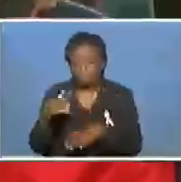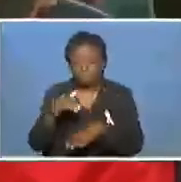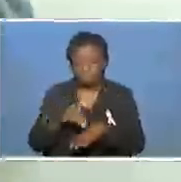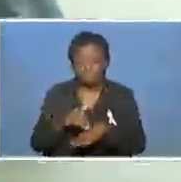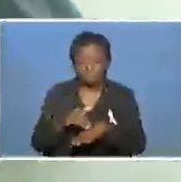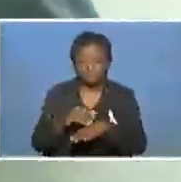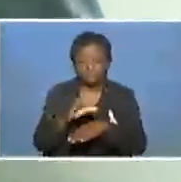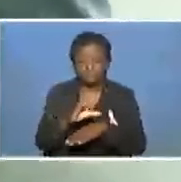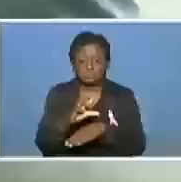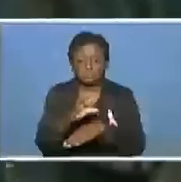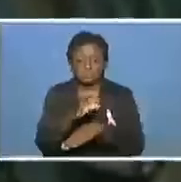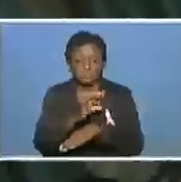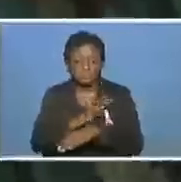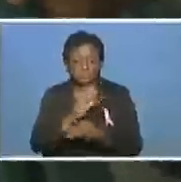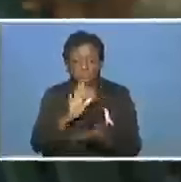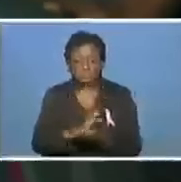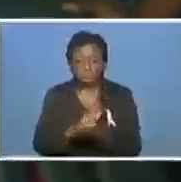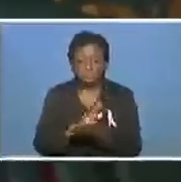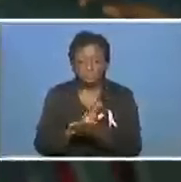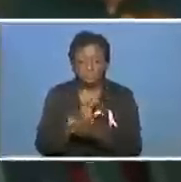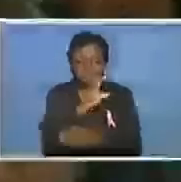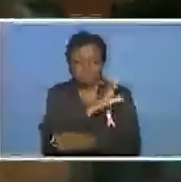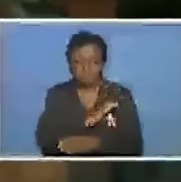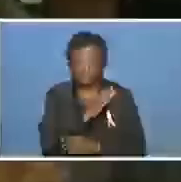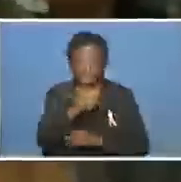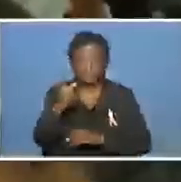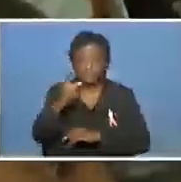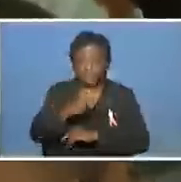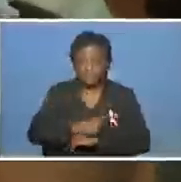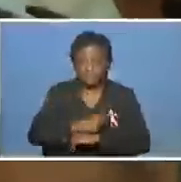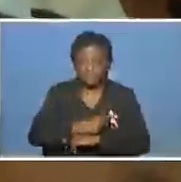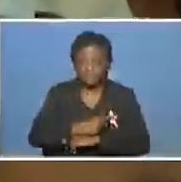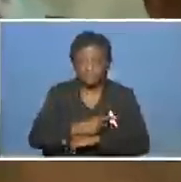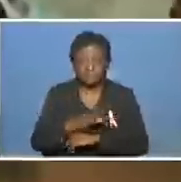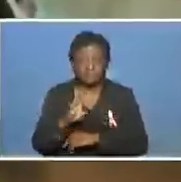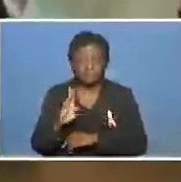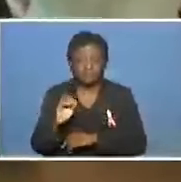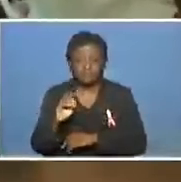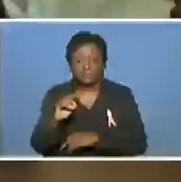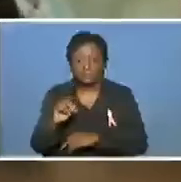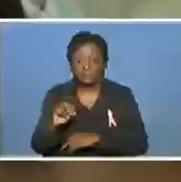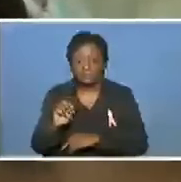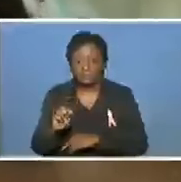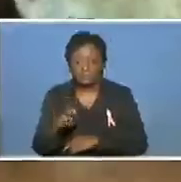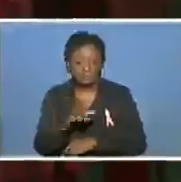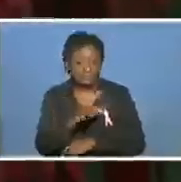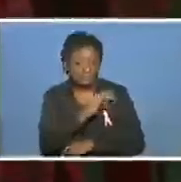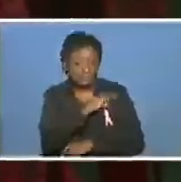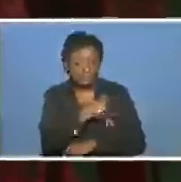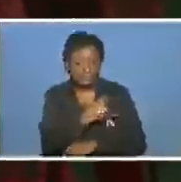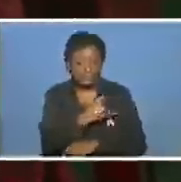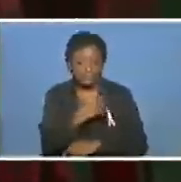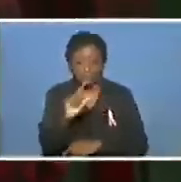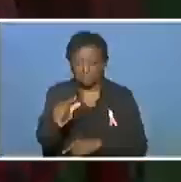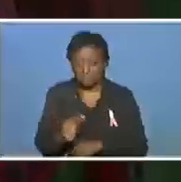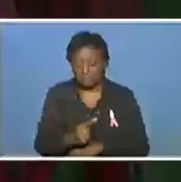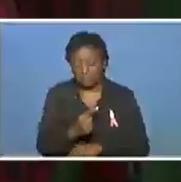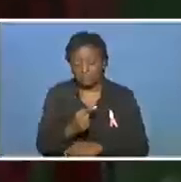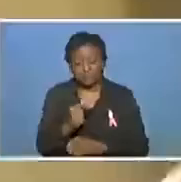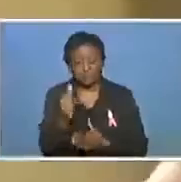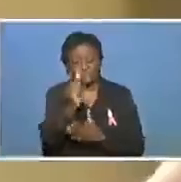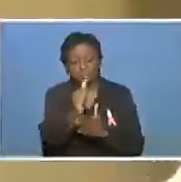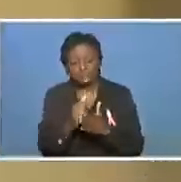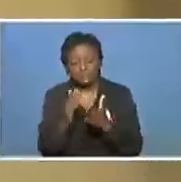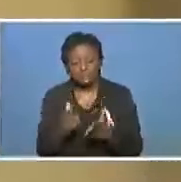celebrations. Veteran educator Bodine Johnson was a featured guest artist again this year. A few students we spoke to shared their characters with